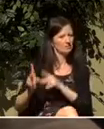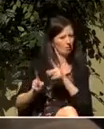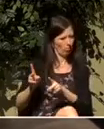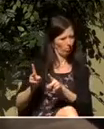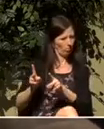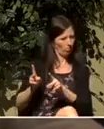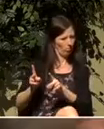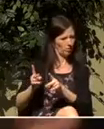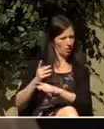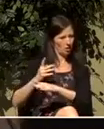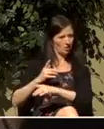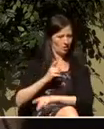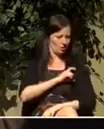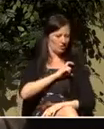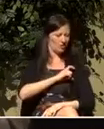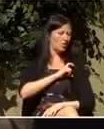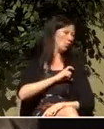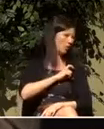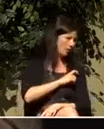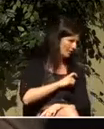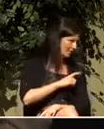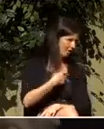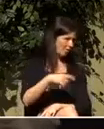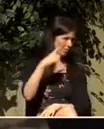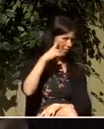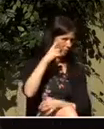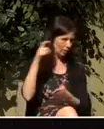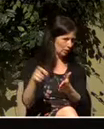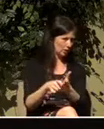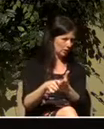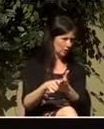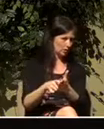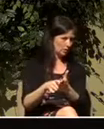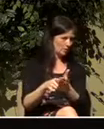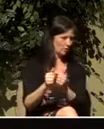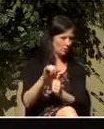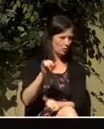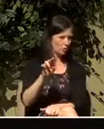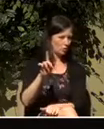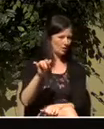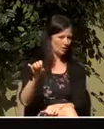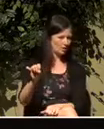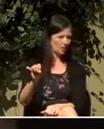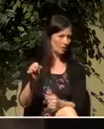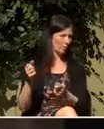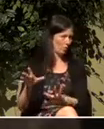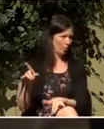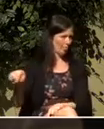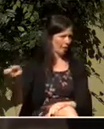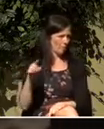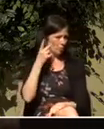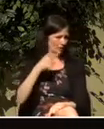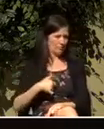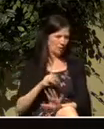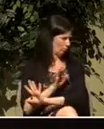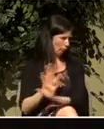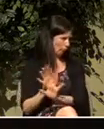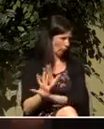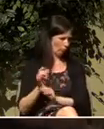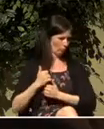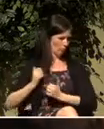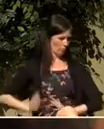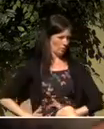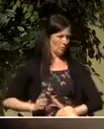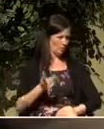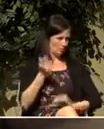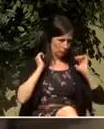thought I recognized from the garden with Judas only a couple of hours earlier. Sure didn't want them to spot me, no sir. So I